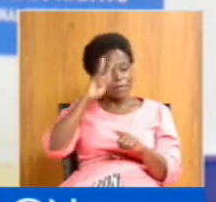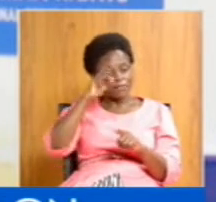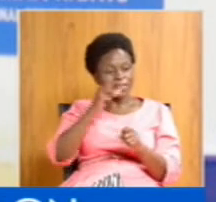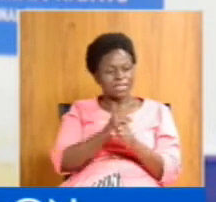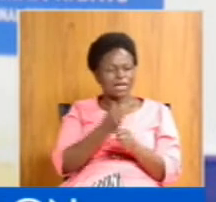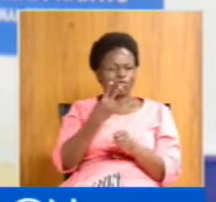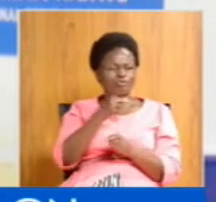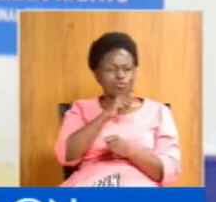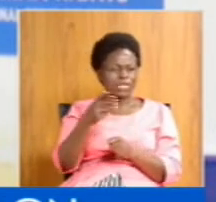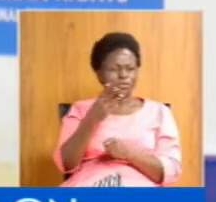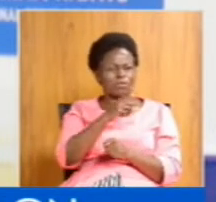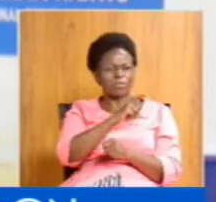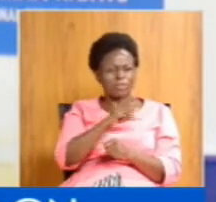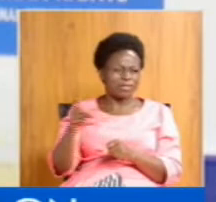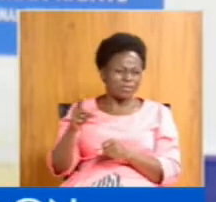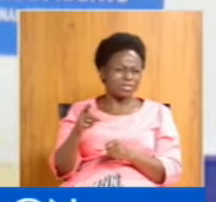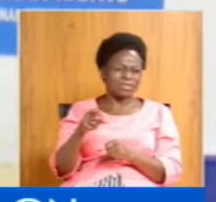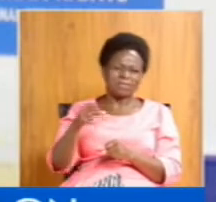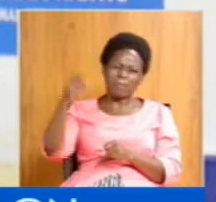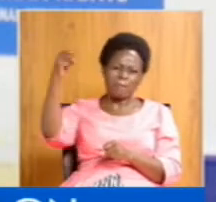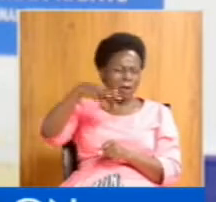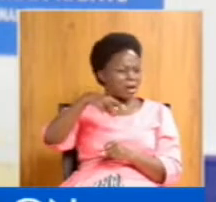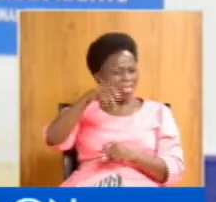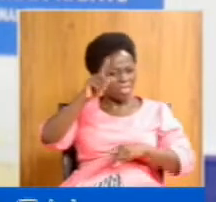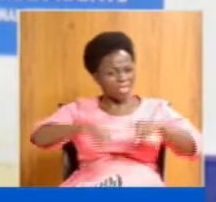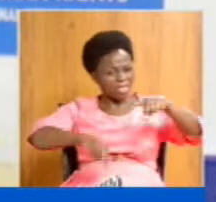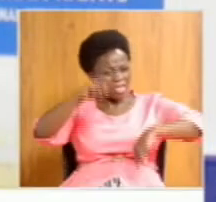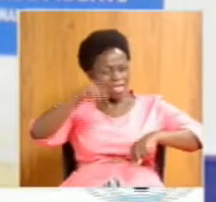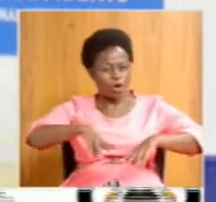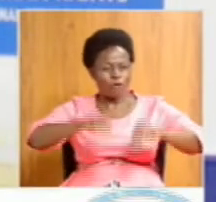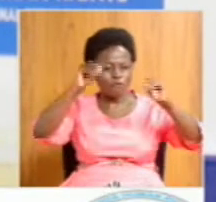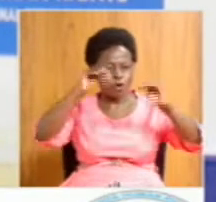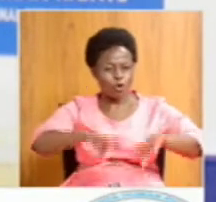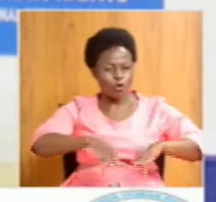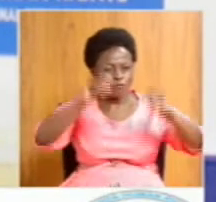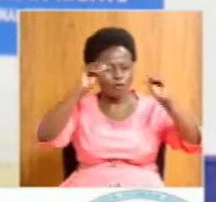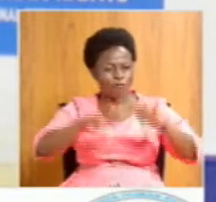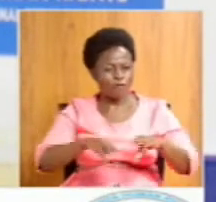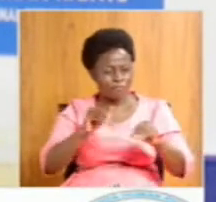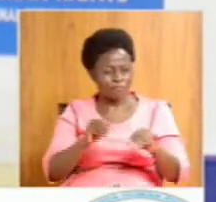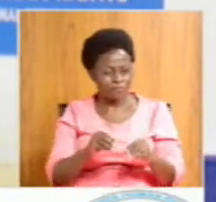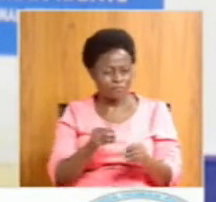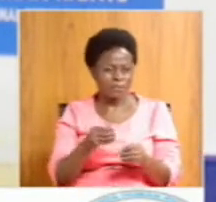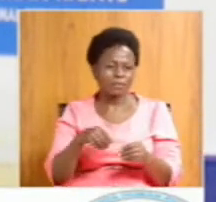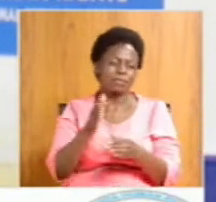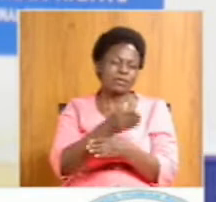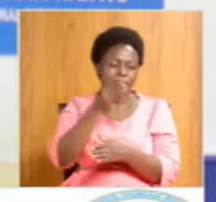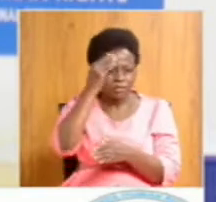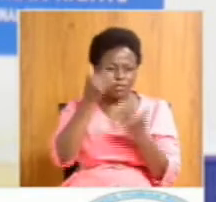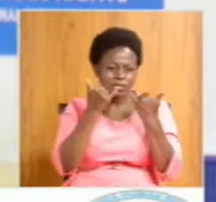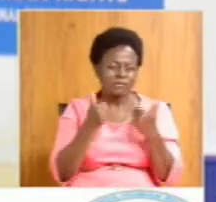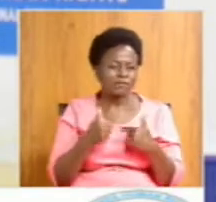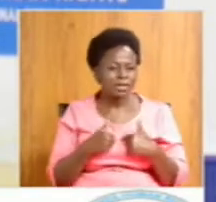almost two weeks or three weeks, there's never stable power. Either it comes on and off. However, at the same time, Minister of Education is